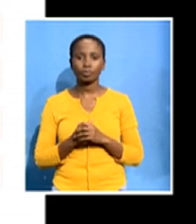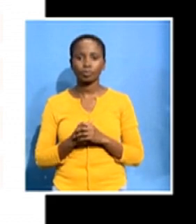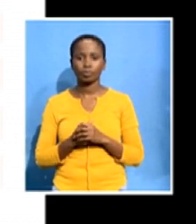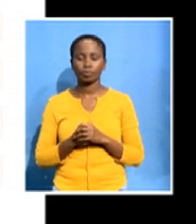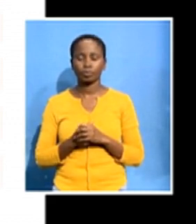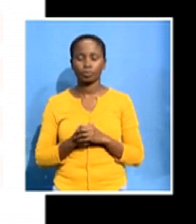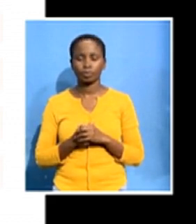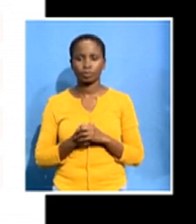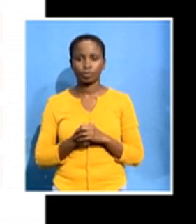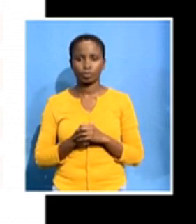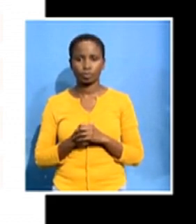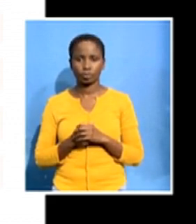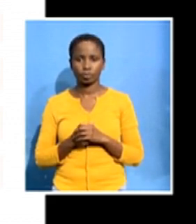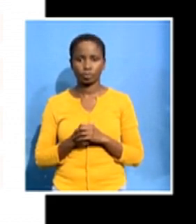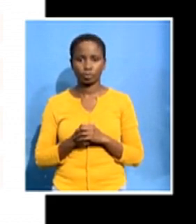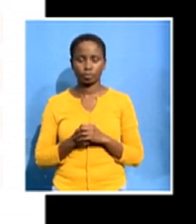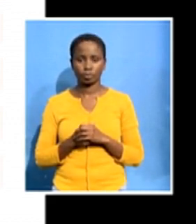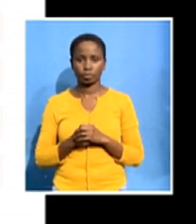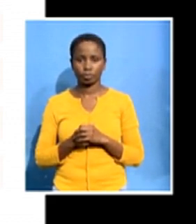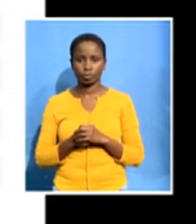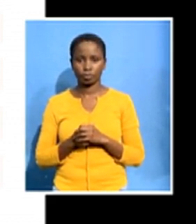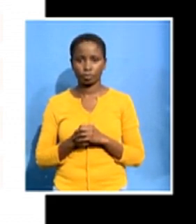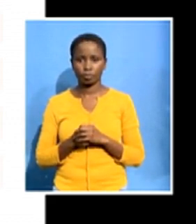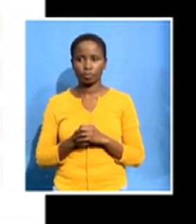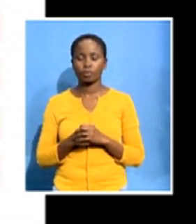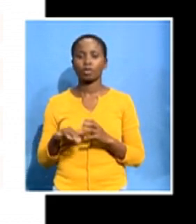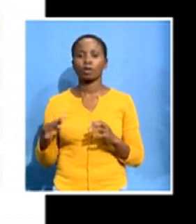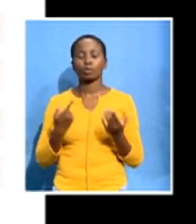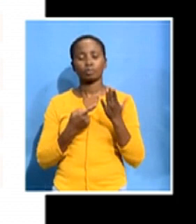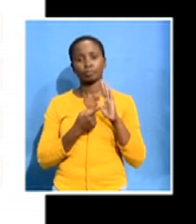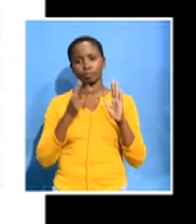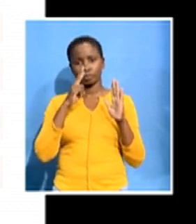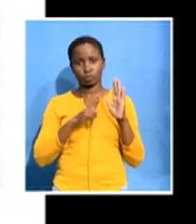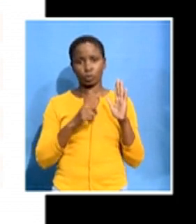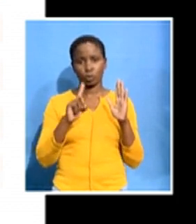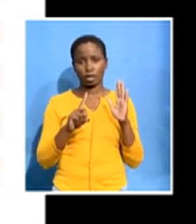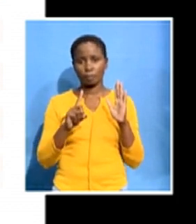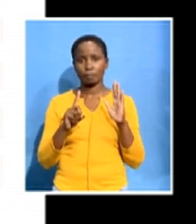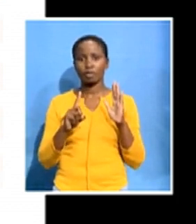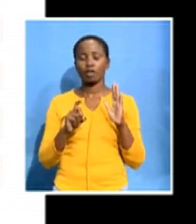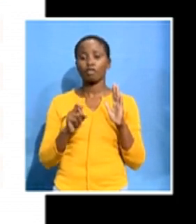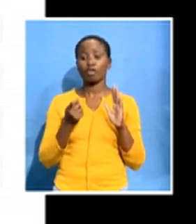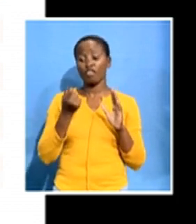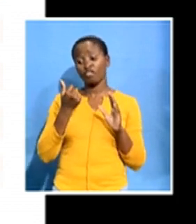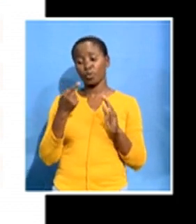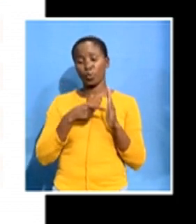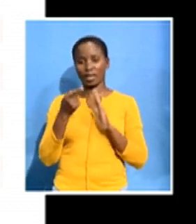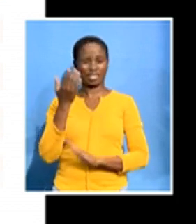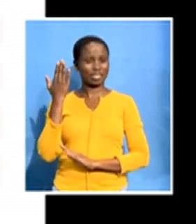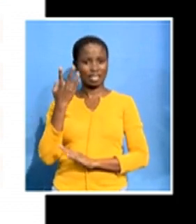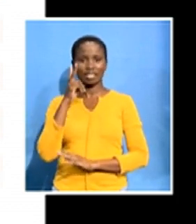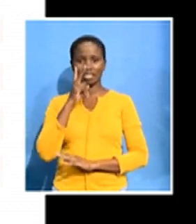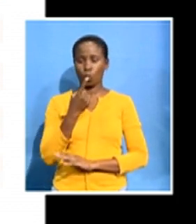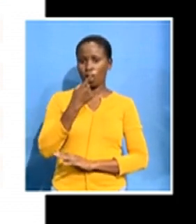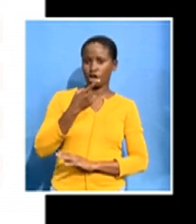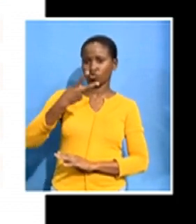it's really to see that in the last couple of weeks, you see the 1, the 2, the 3, the 1, the 3, the 1.